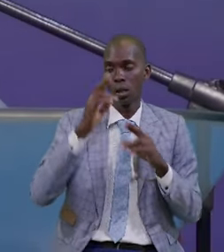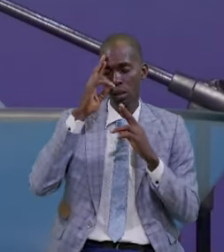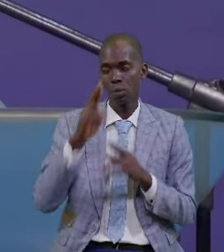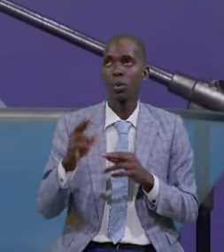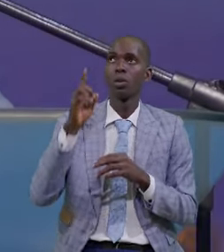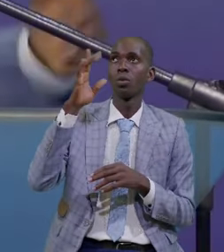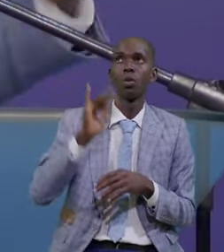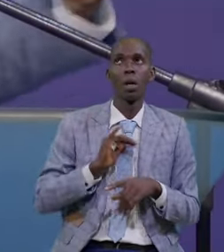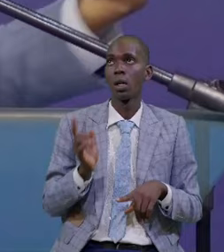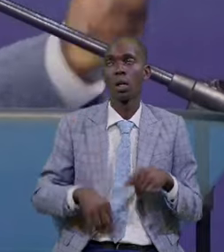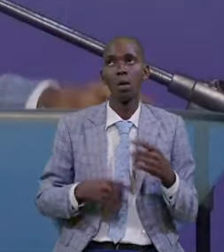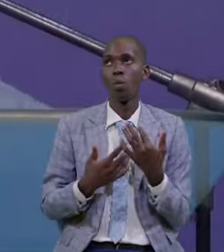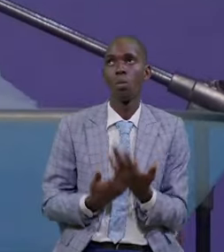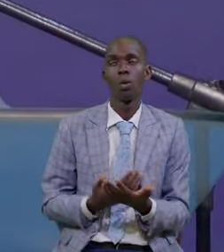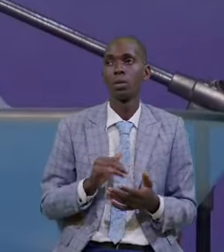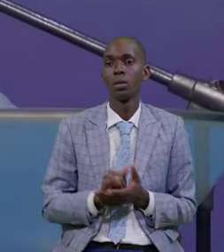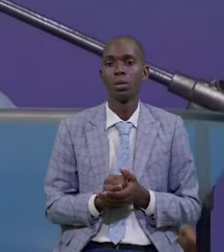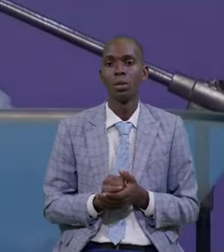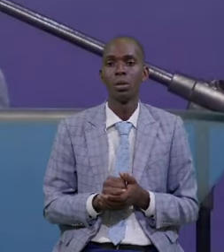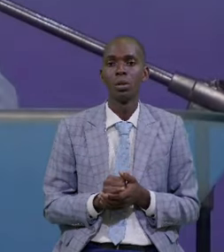wait. We're going to go to